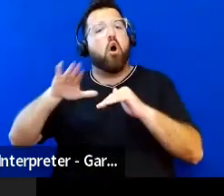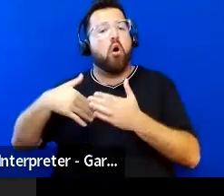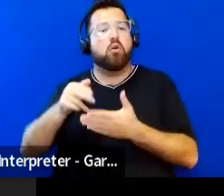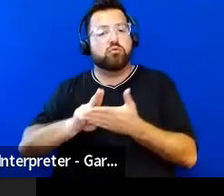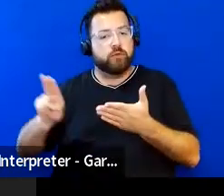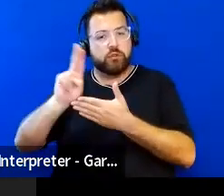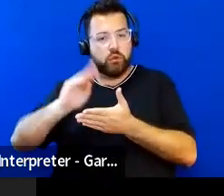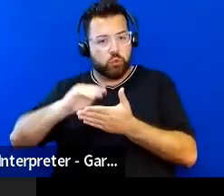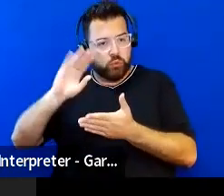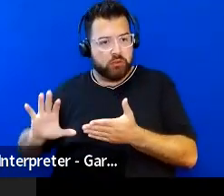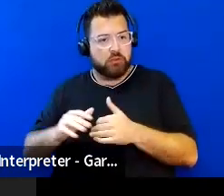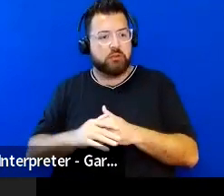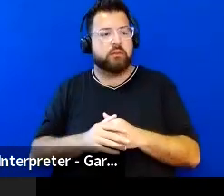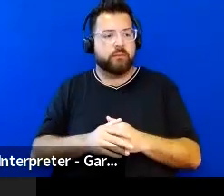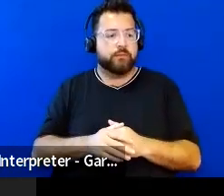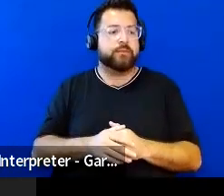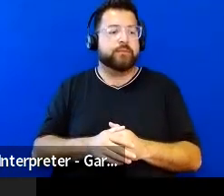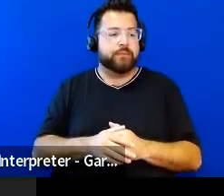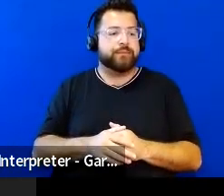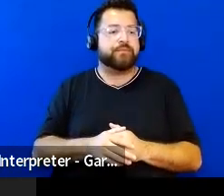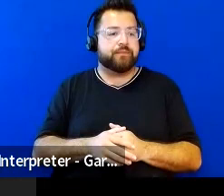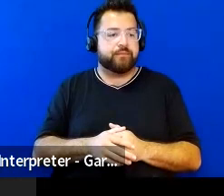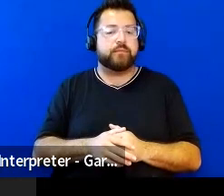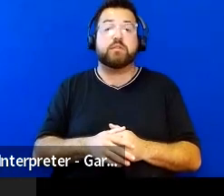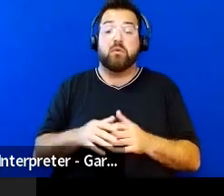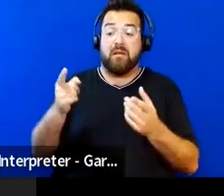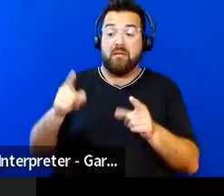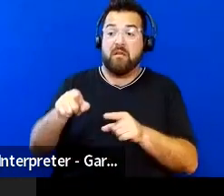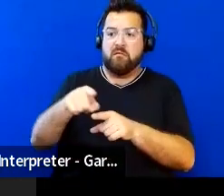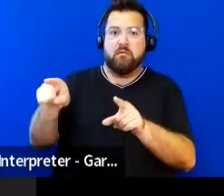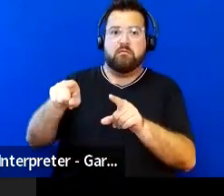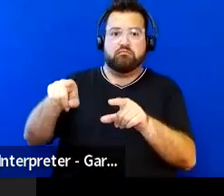They surveyed students, and of the students that were surveyed,